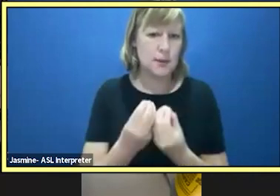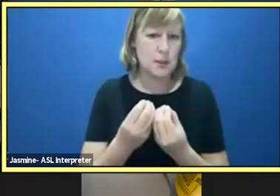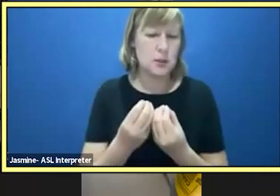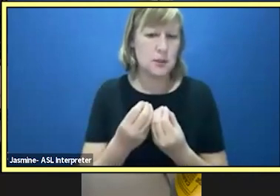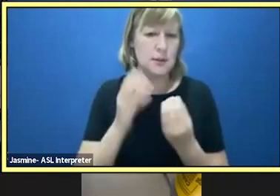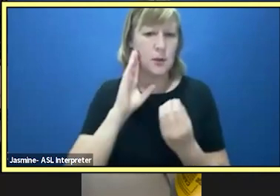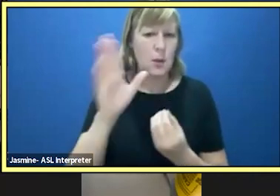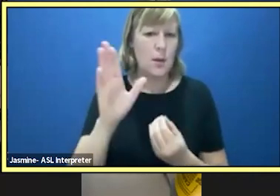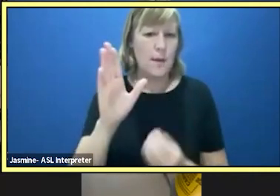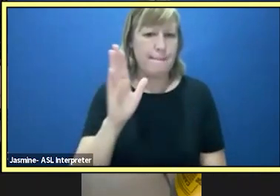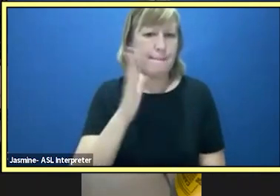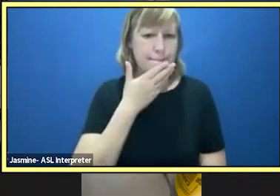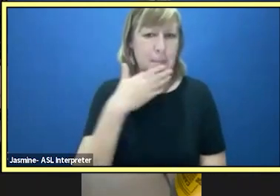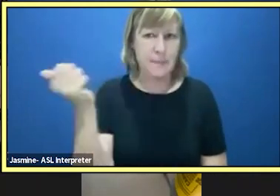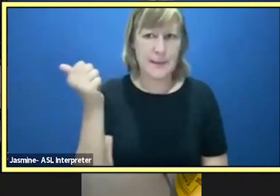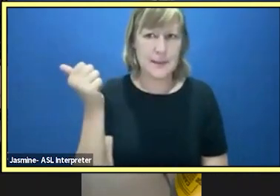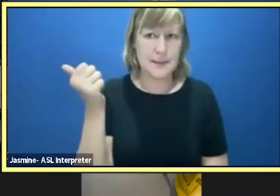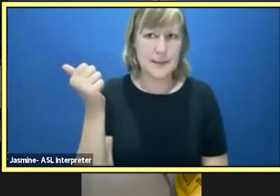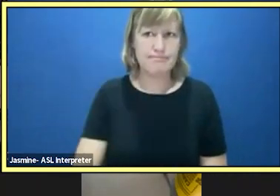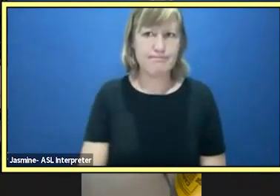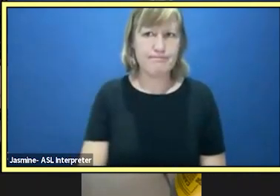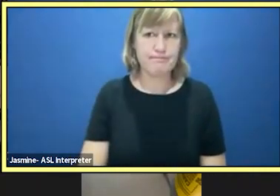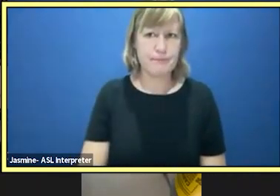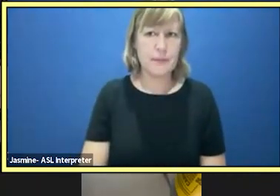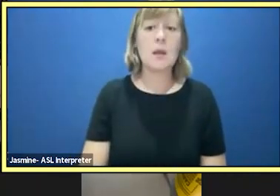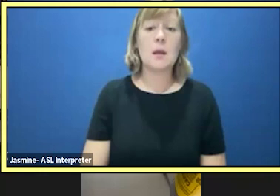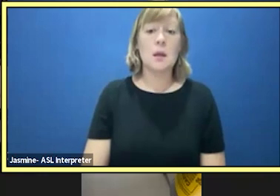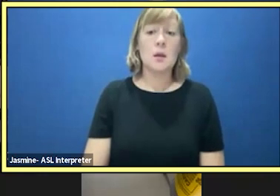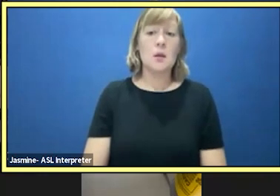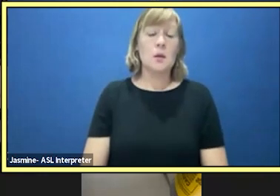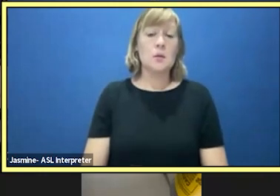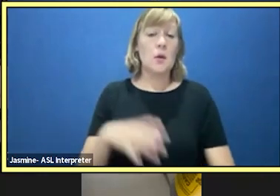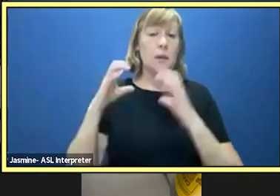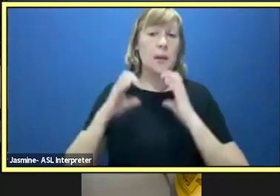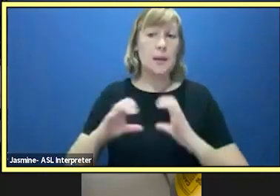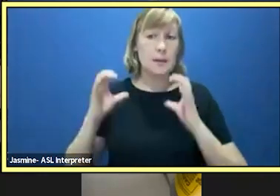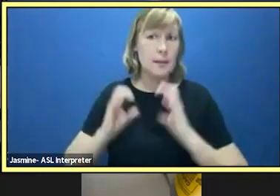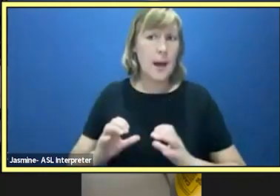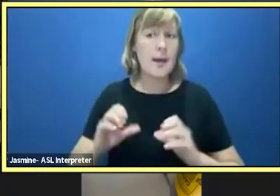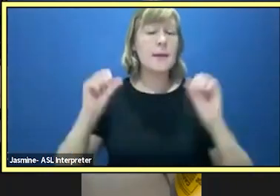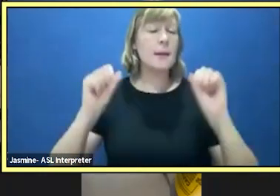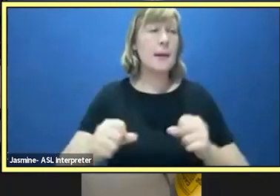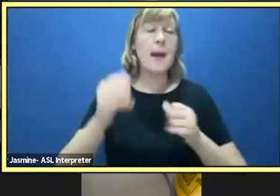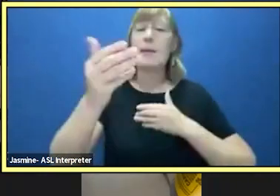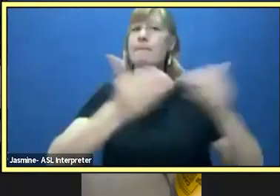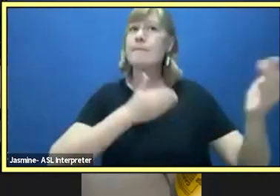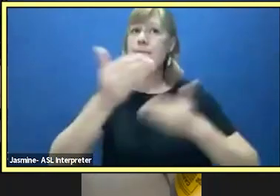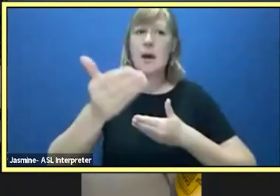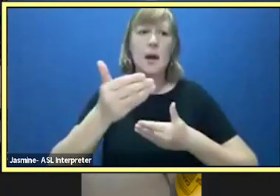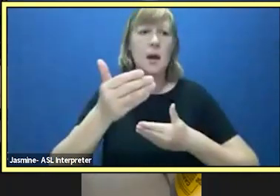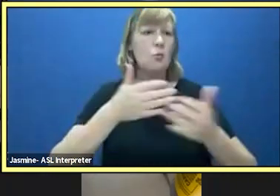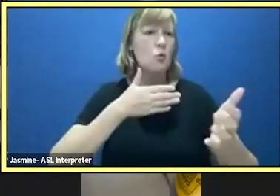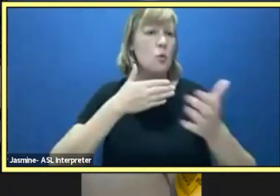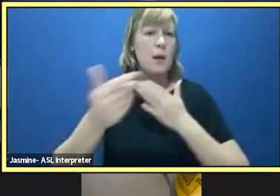Participants can invite whomever they choose to be a part of those meetings. And so if they've been working with someone who was their plan writer